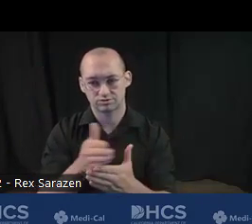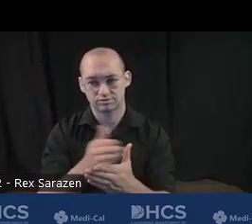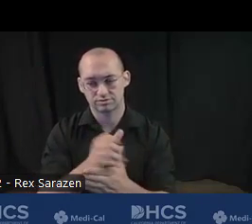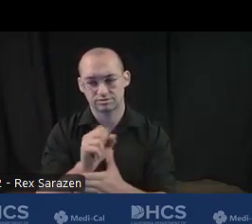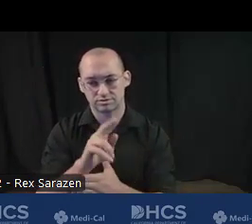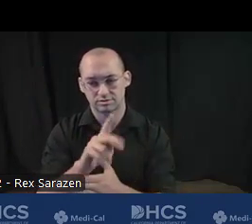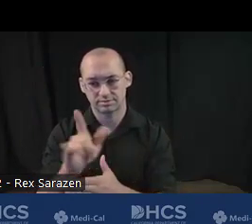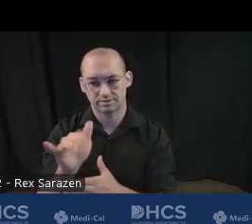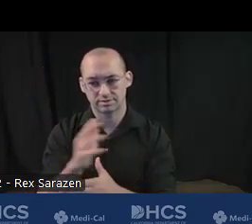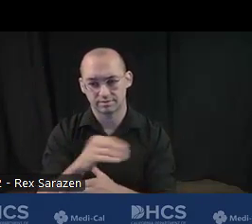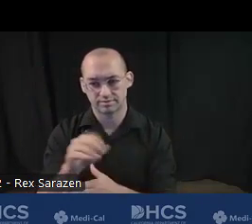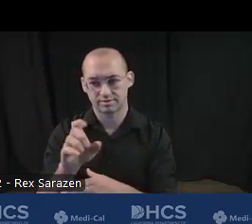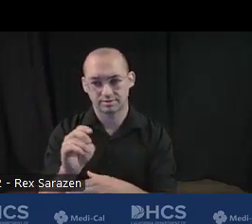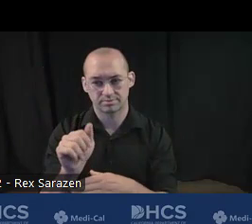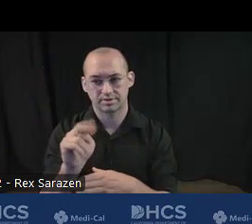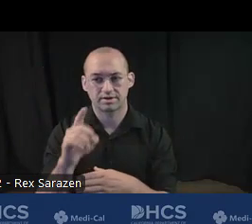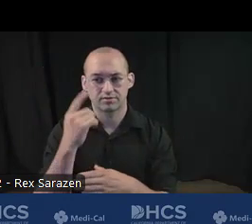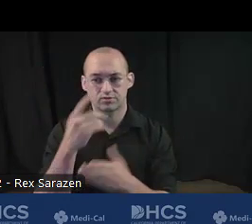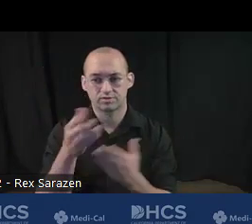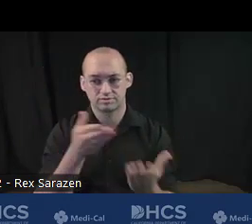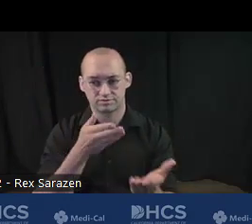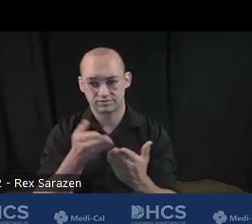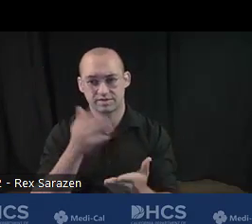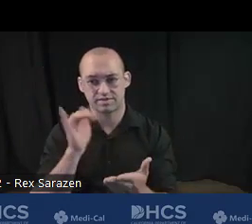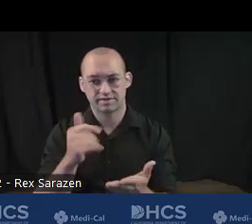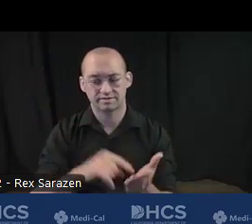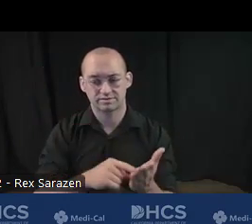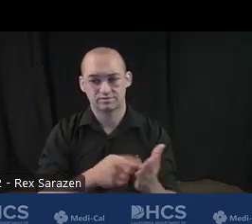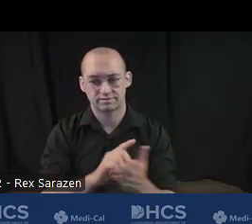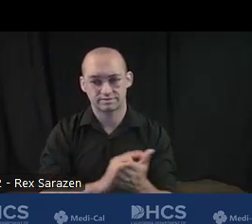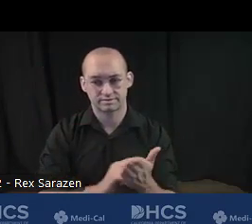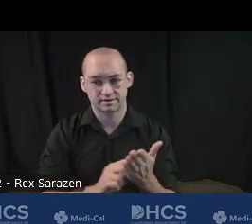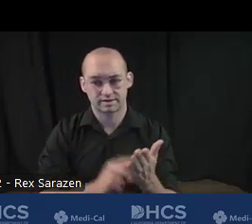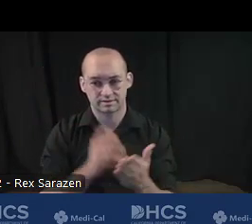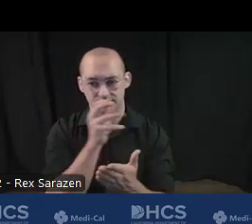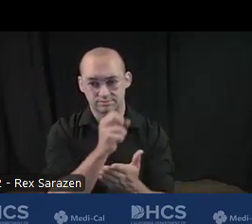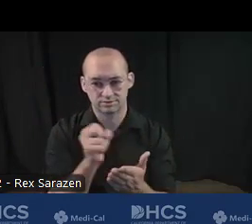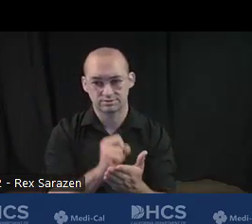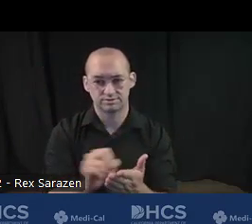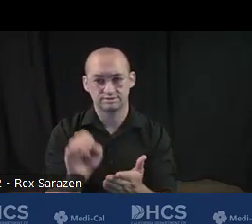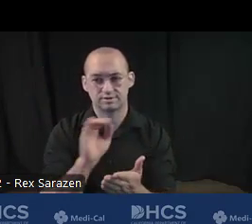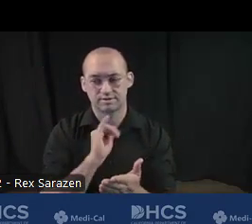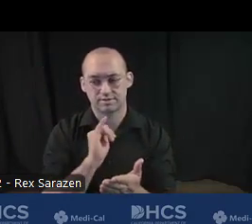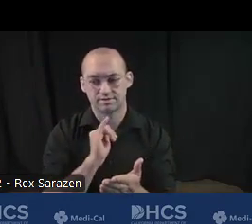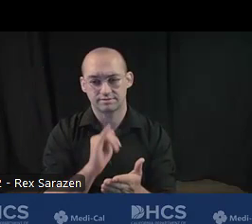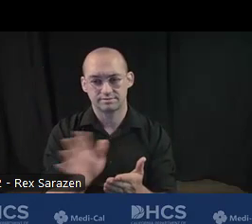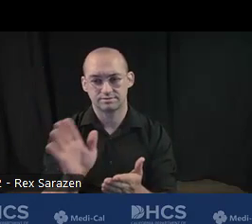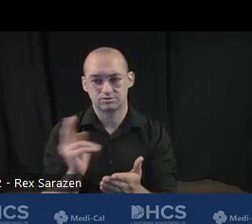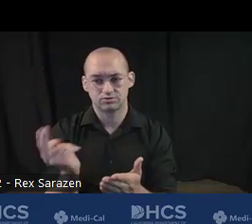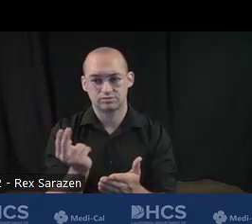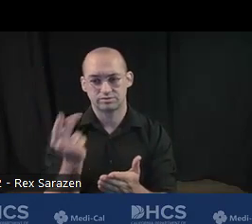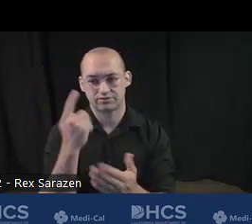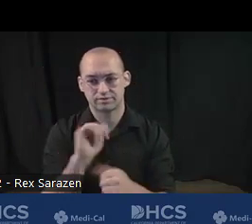services. And these initial design assumptions are being used to